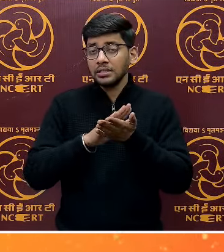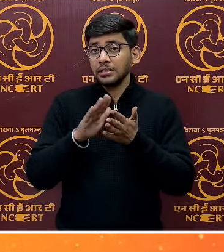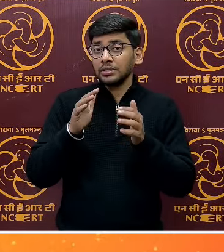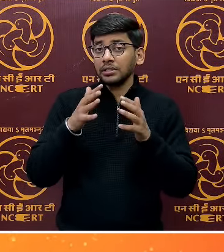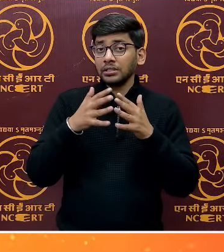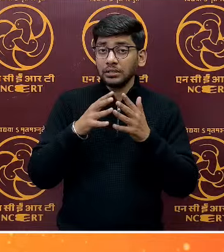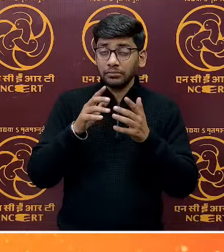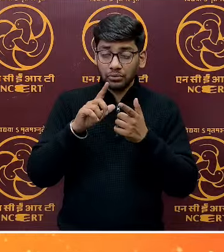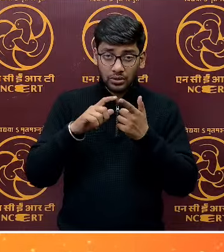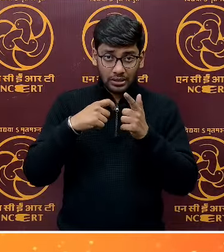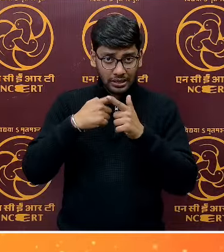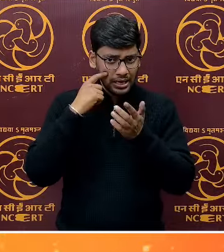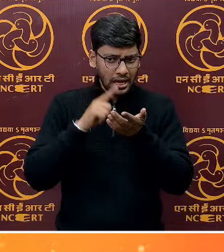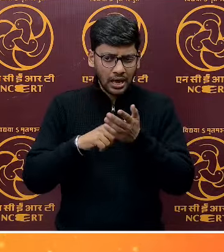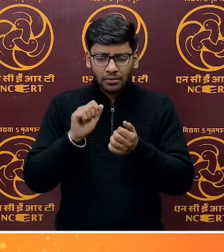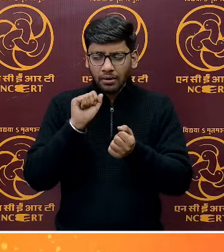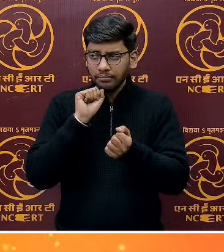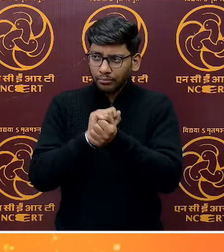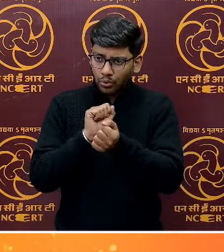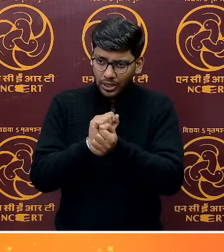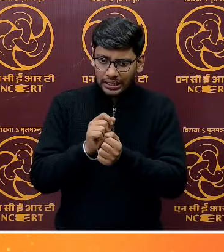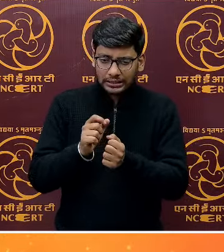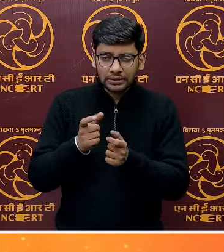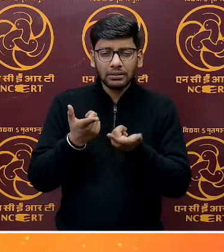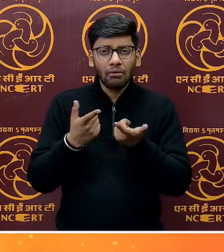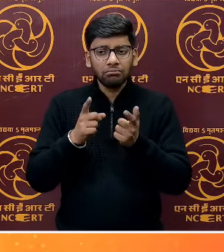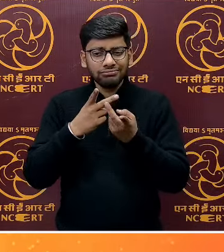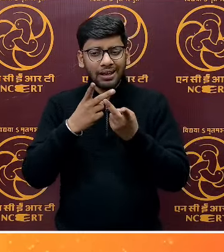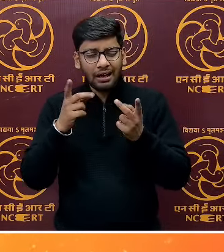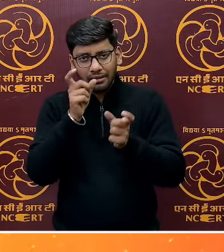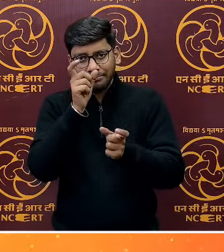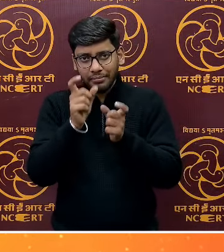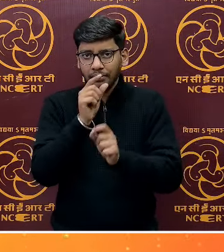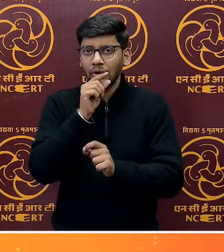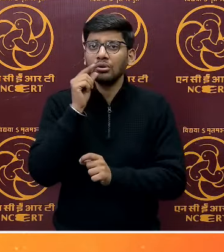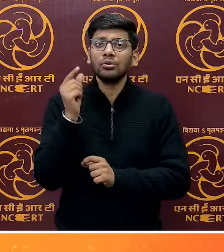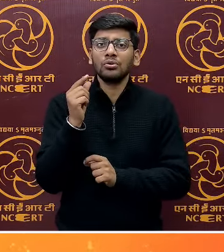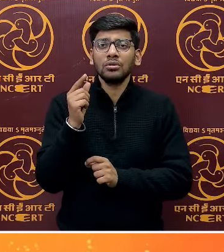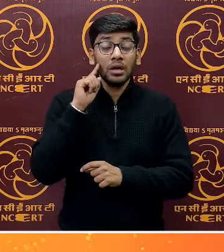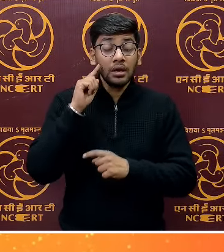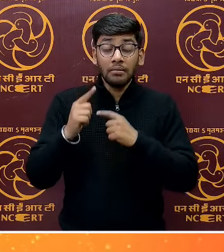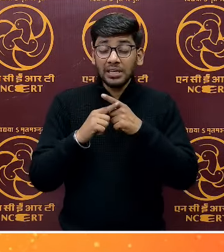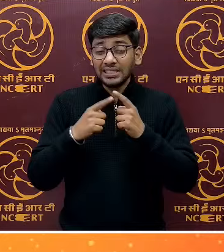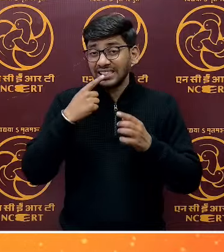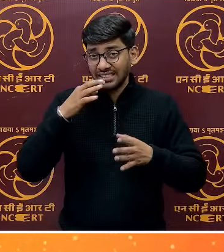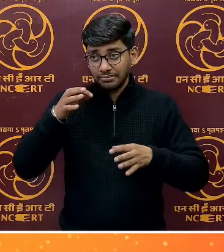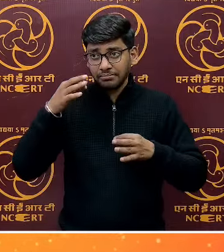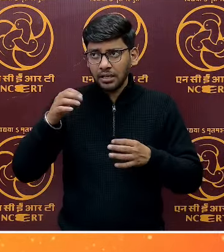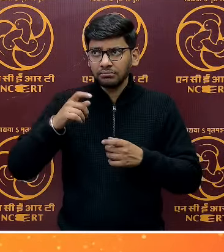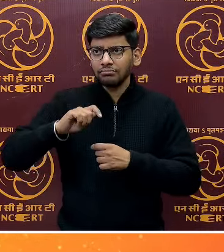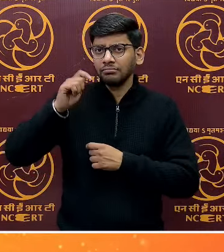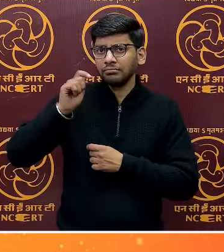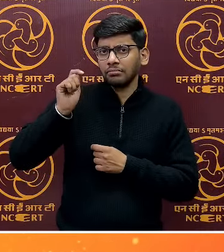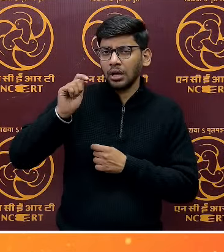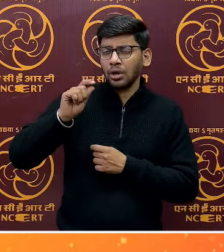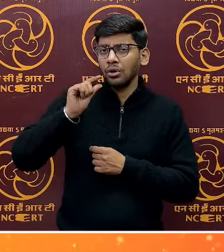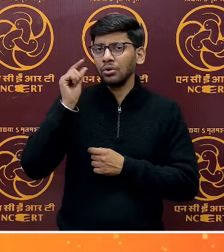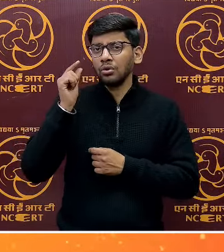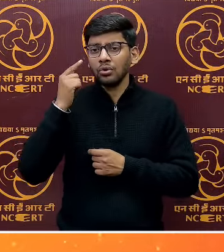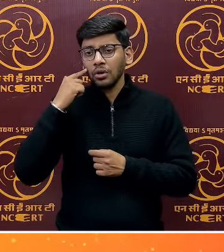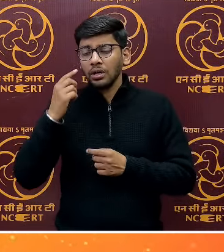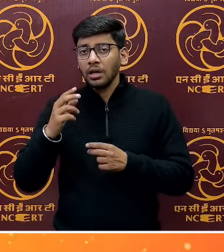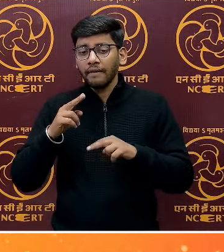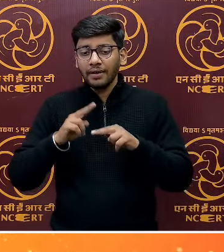by even police for surveillance and so on. So the paper kites are also used for fishing in some parts